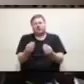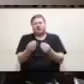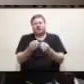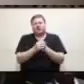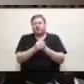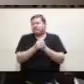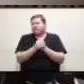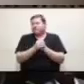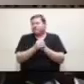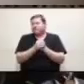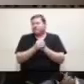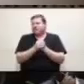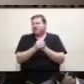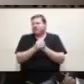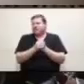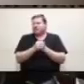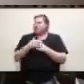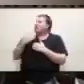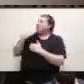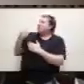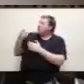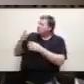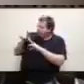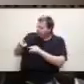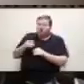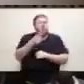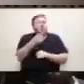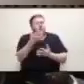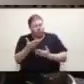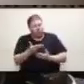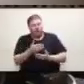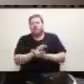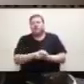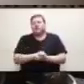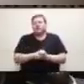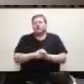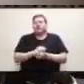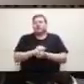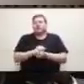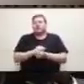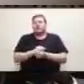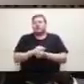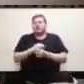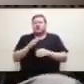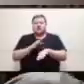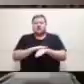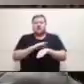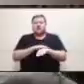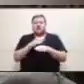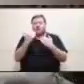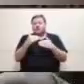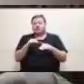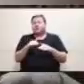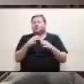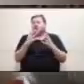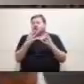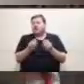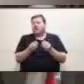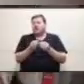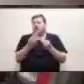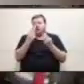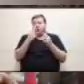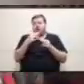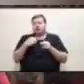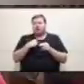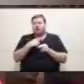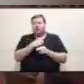Nevertheless, you're welcome. Thank you. We'll have constraints with time. Honorable members, we're going to